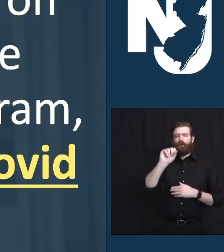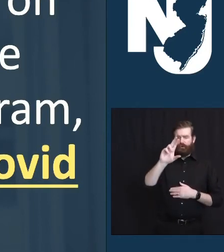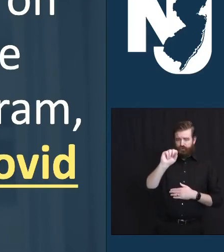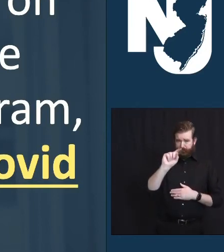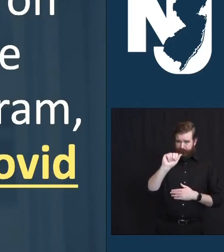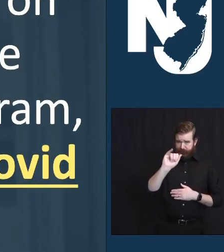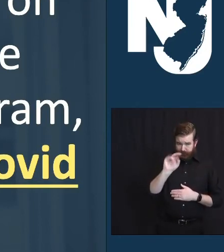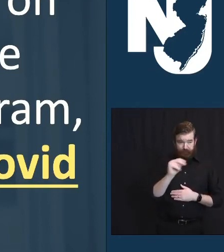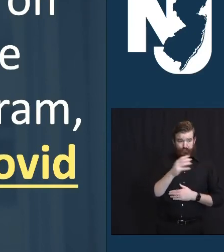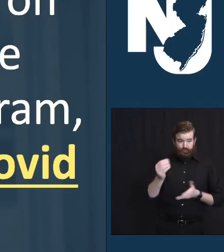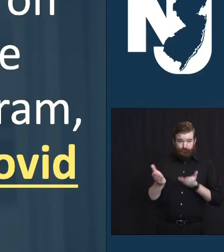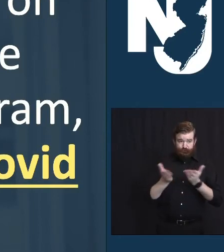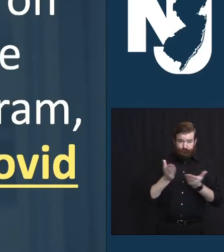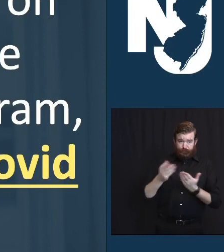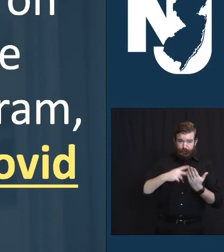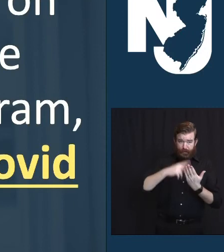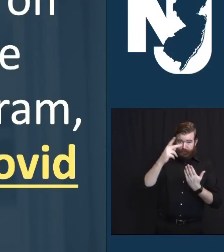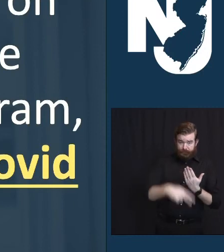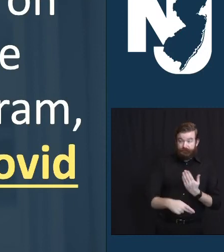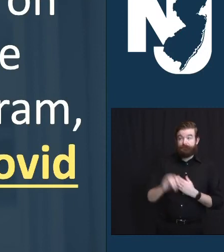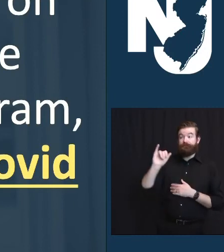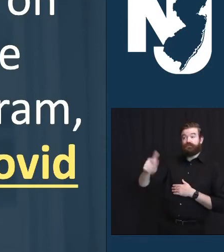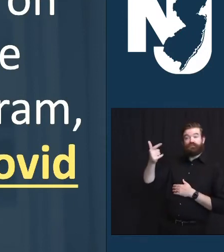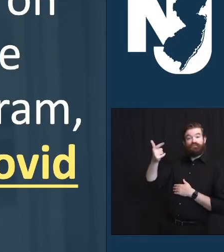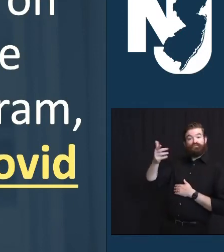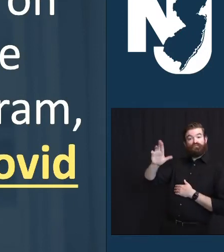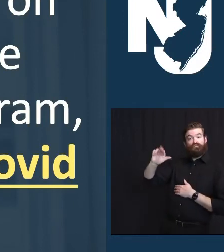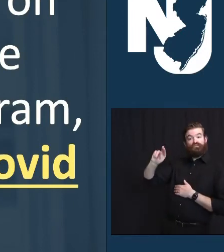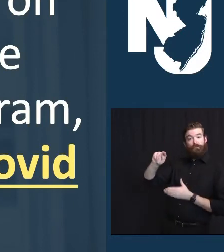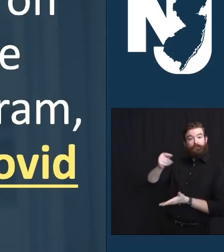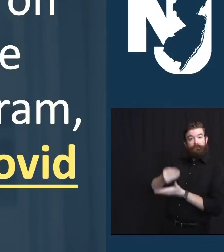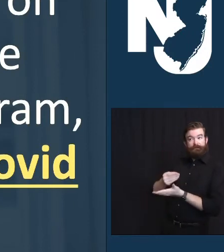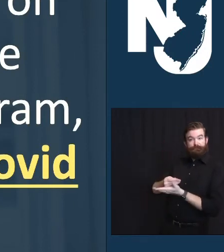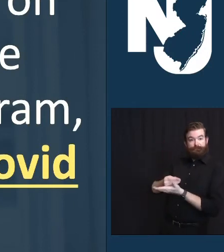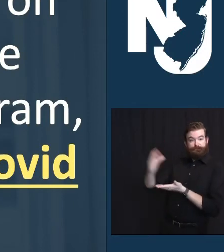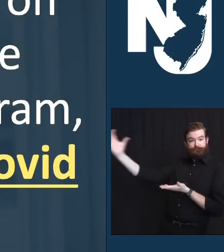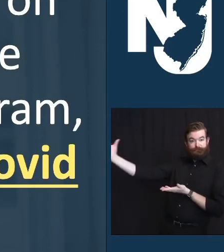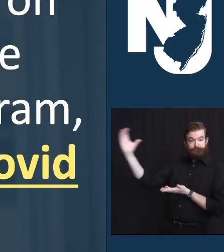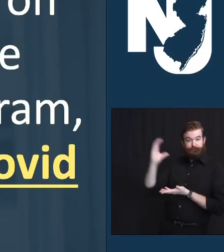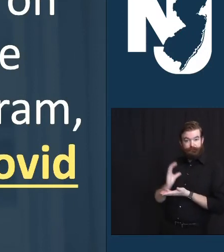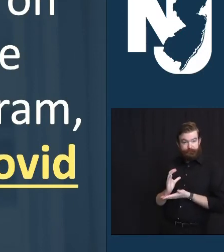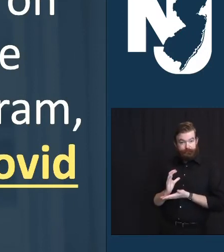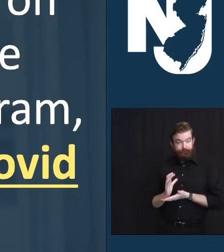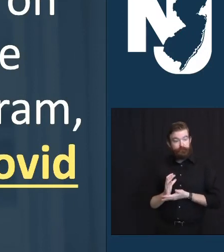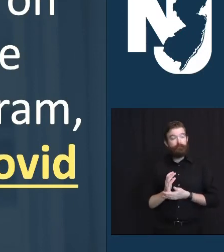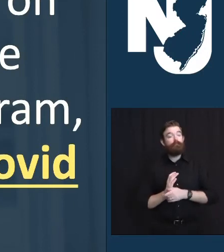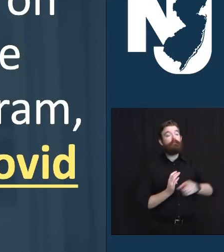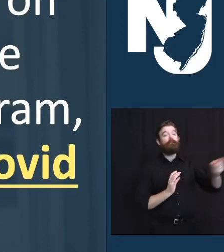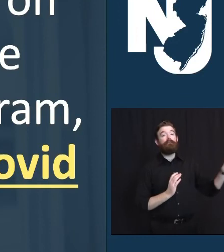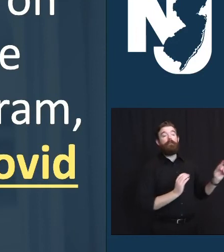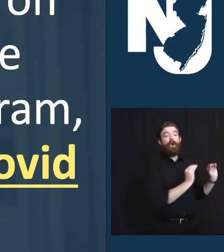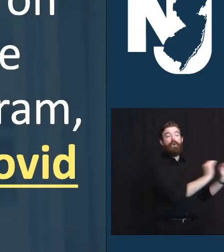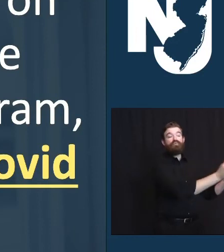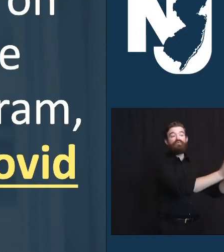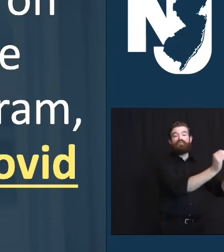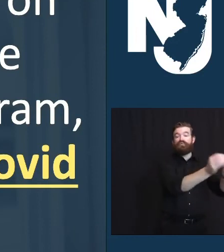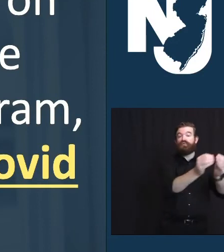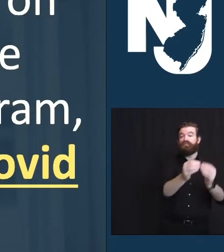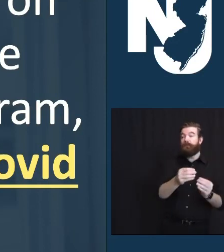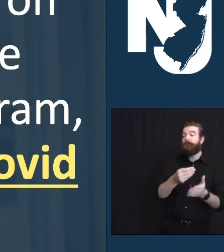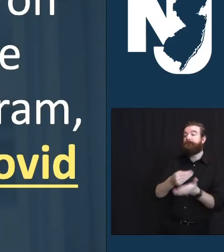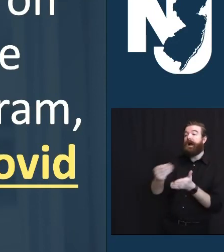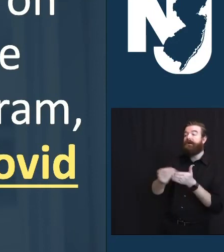the purchase of meals from participating New Jersey restaurants for distribution to residents. As a reminder, the application window is now